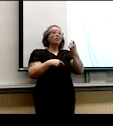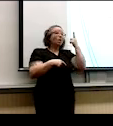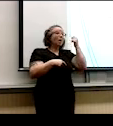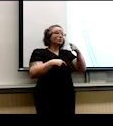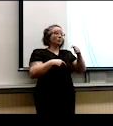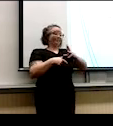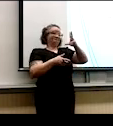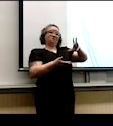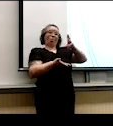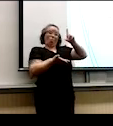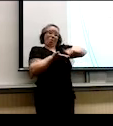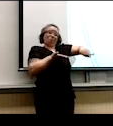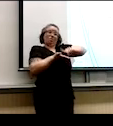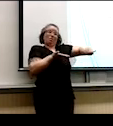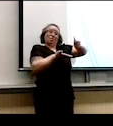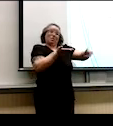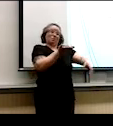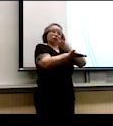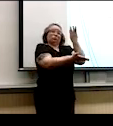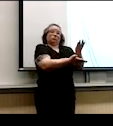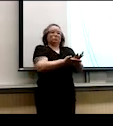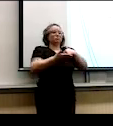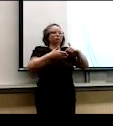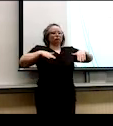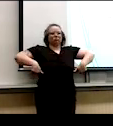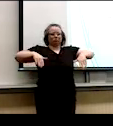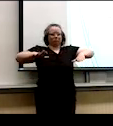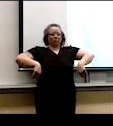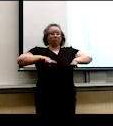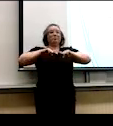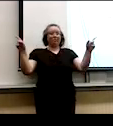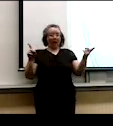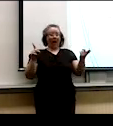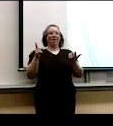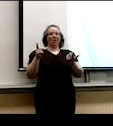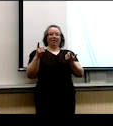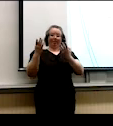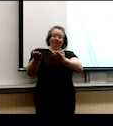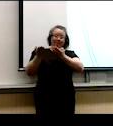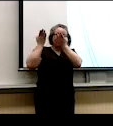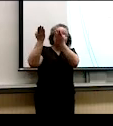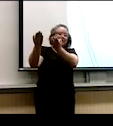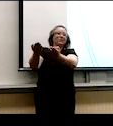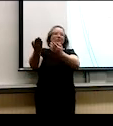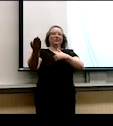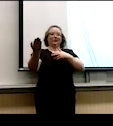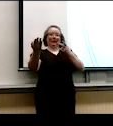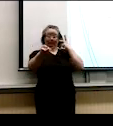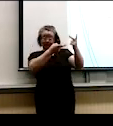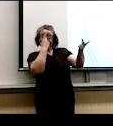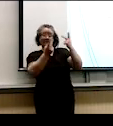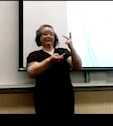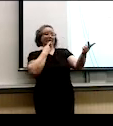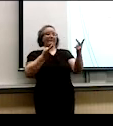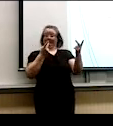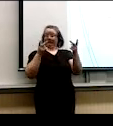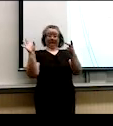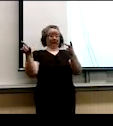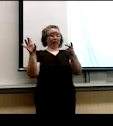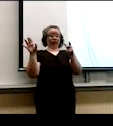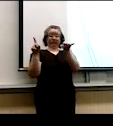epidemiological studies of what's associated with dementia and developing dementia. And it's a lower level of